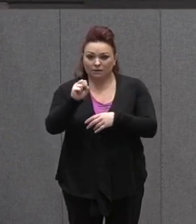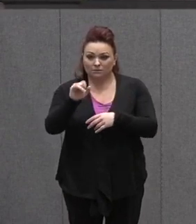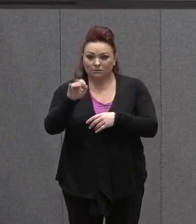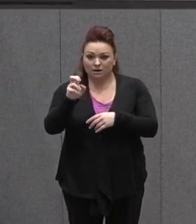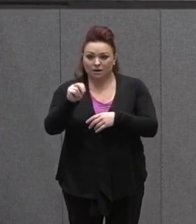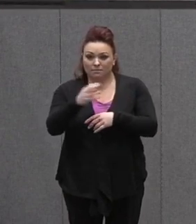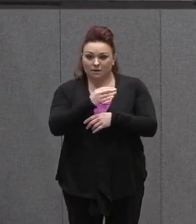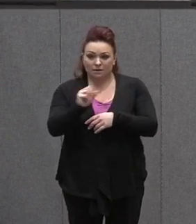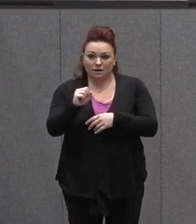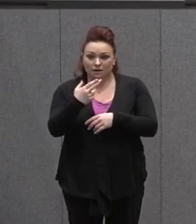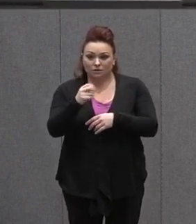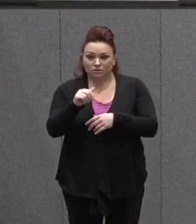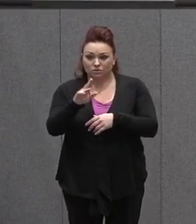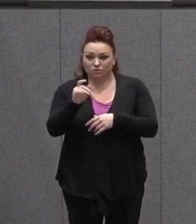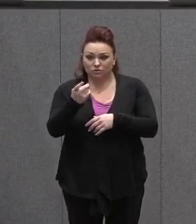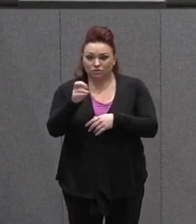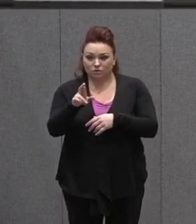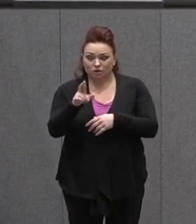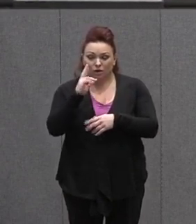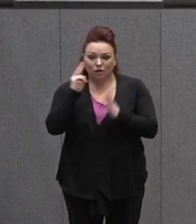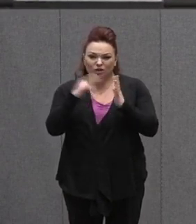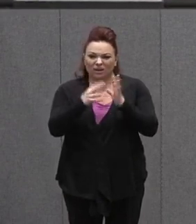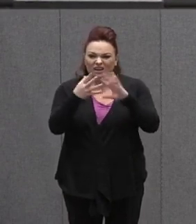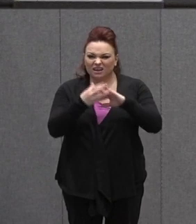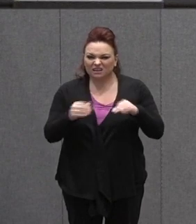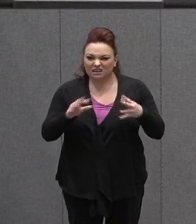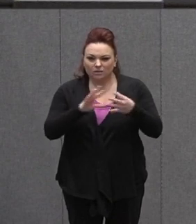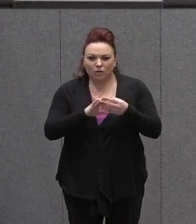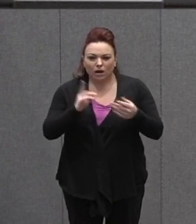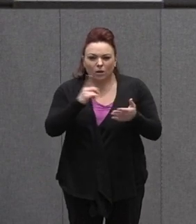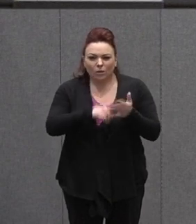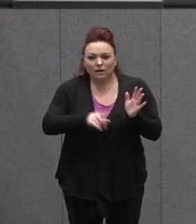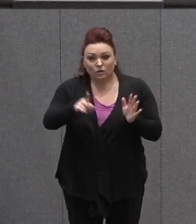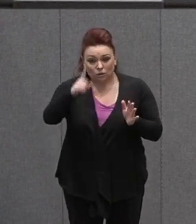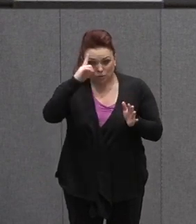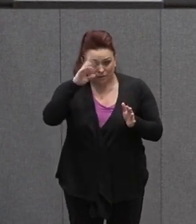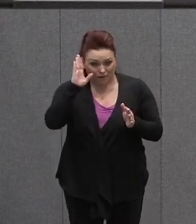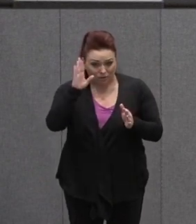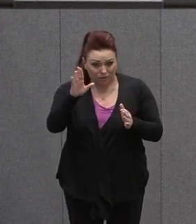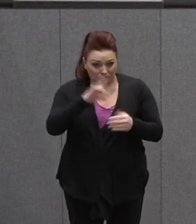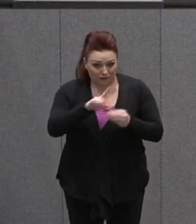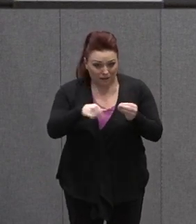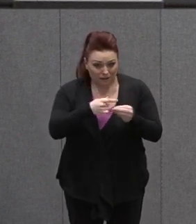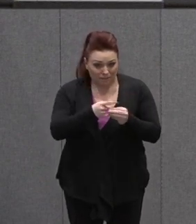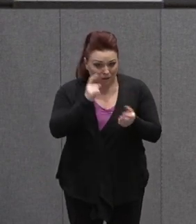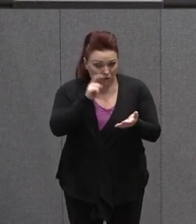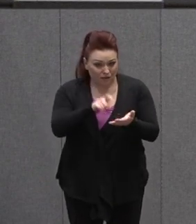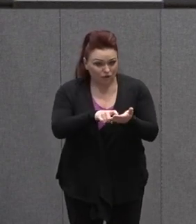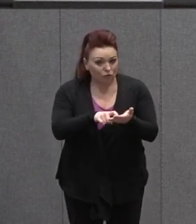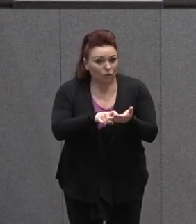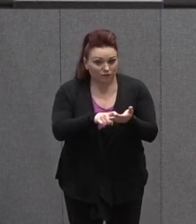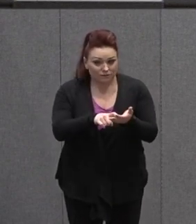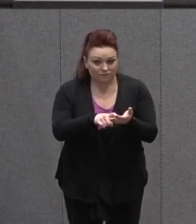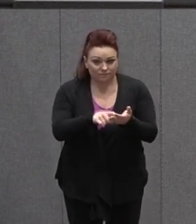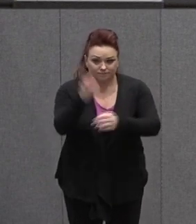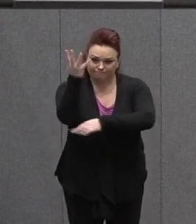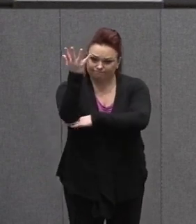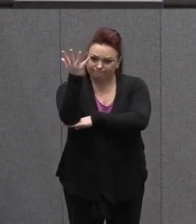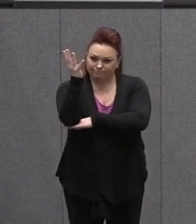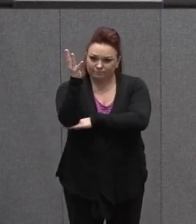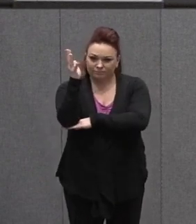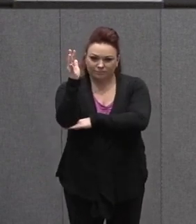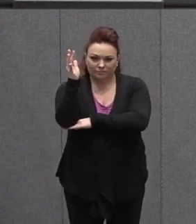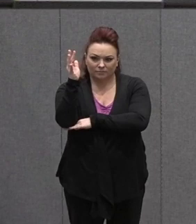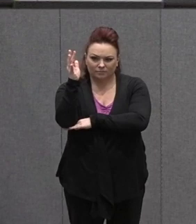Looking at this story, what do you think it's going to be about? I noticed that there's a tree